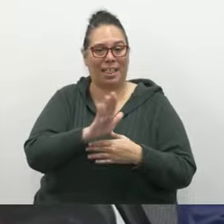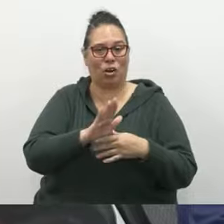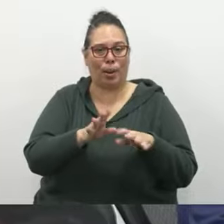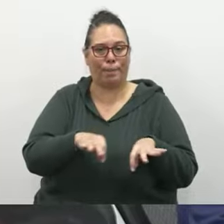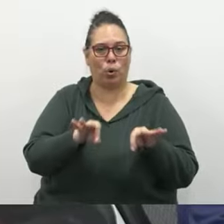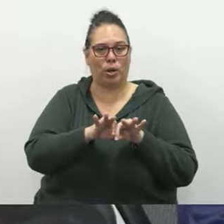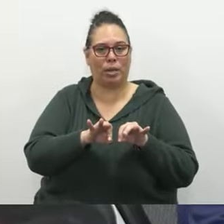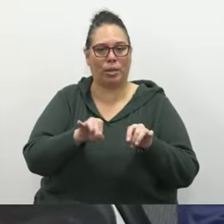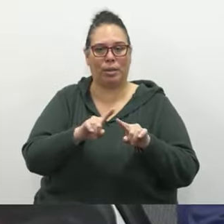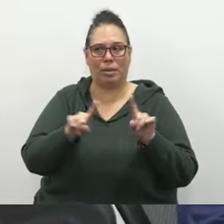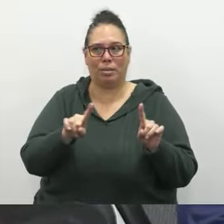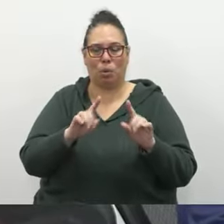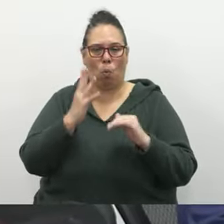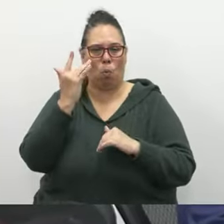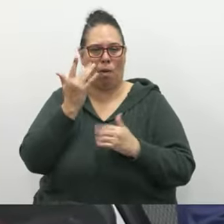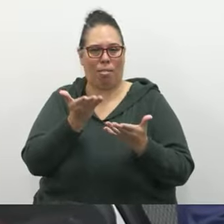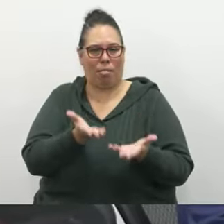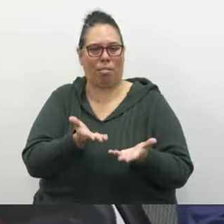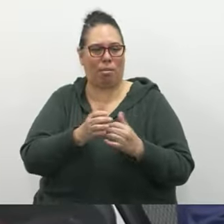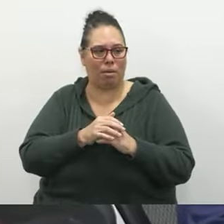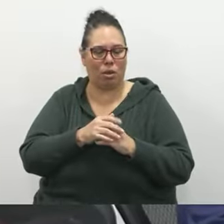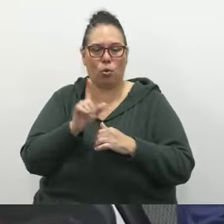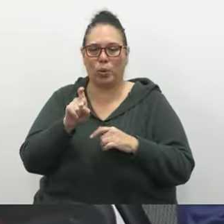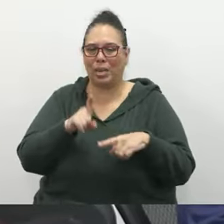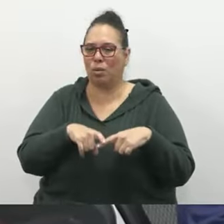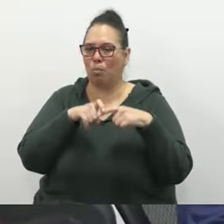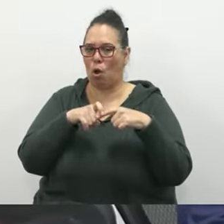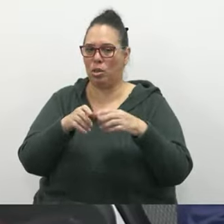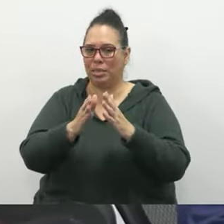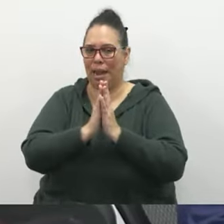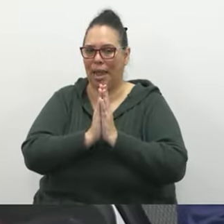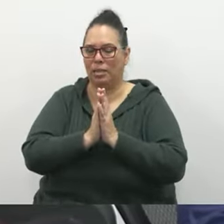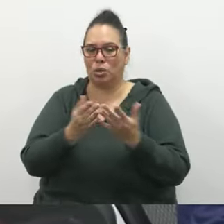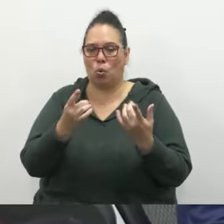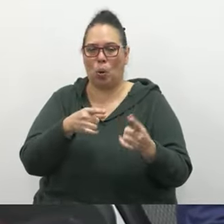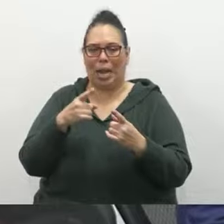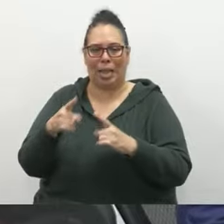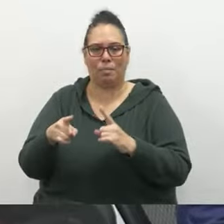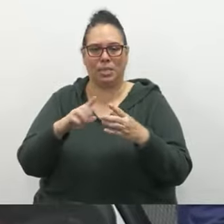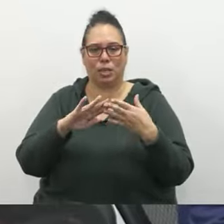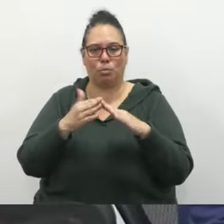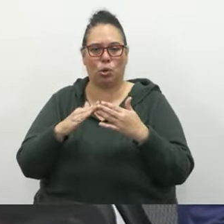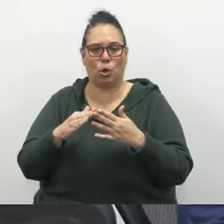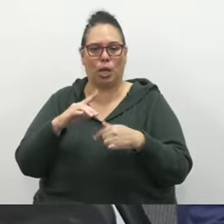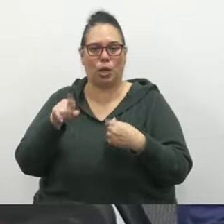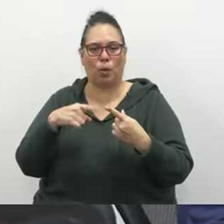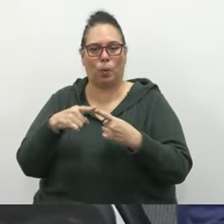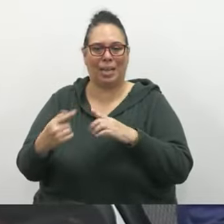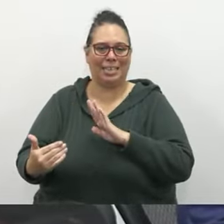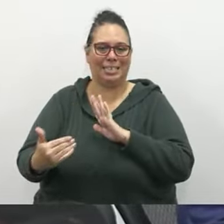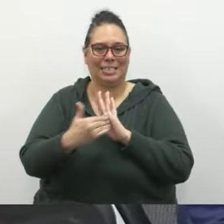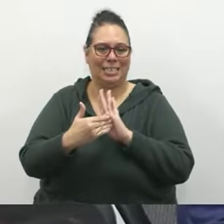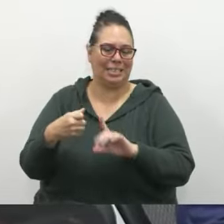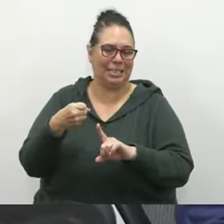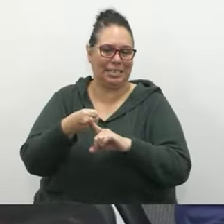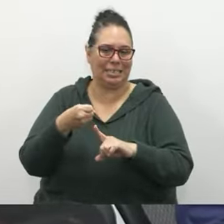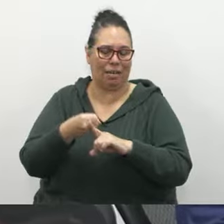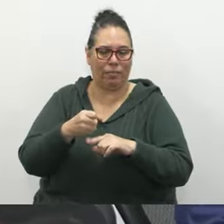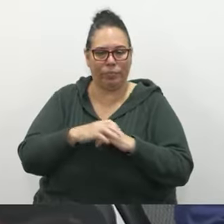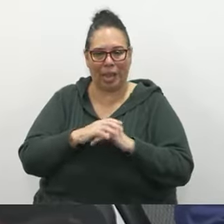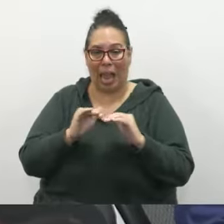their existence. We need to pause and ask, what happens to a community when we pit it against itself?